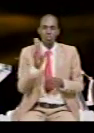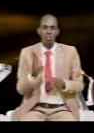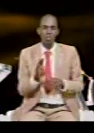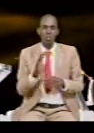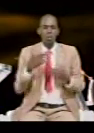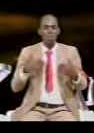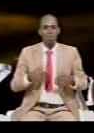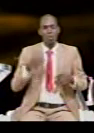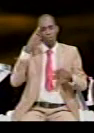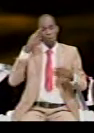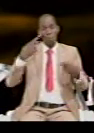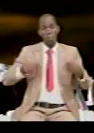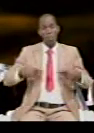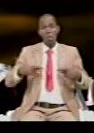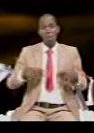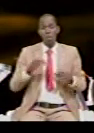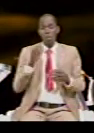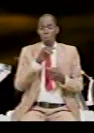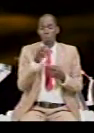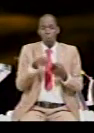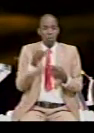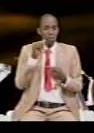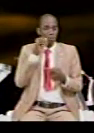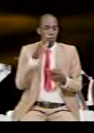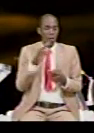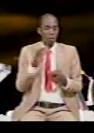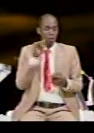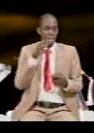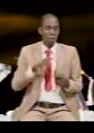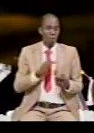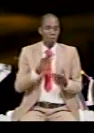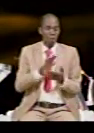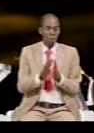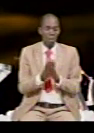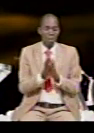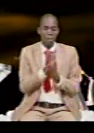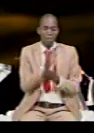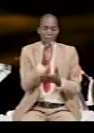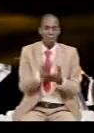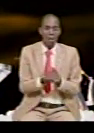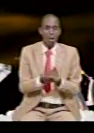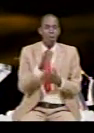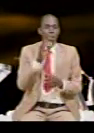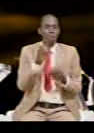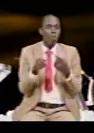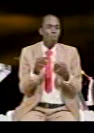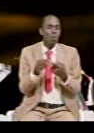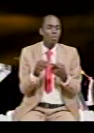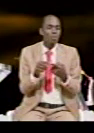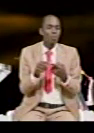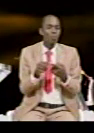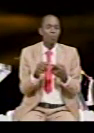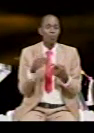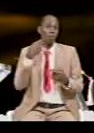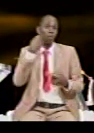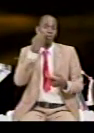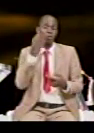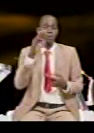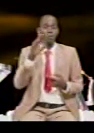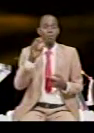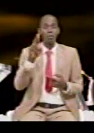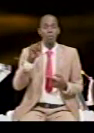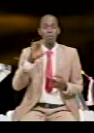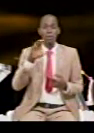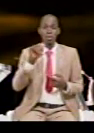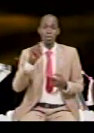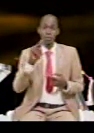day she gets married, It was discovered that the token of her virginity was not found, she was going